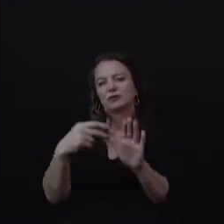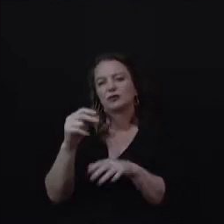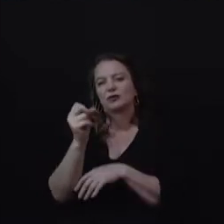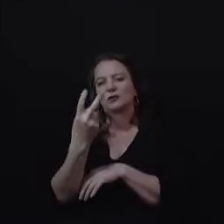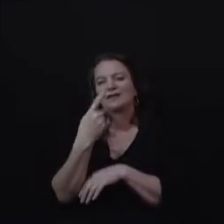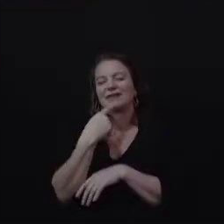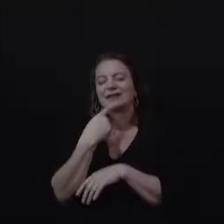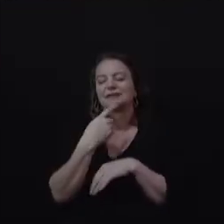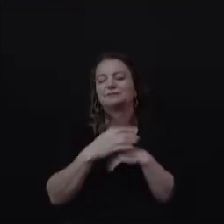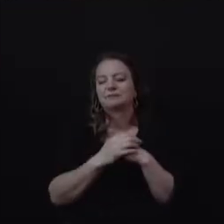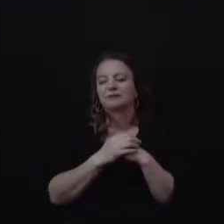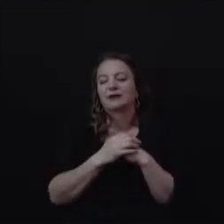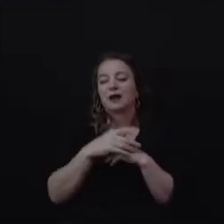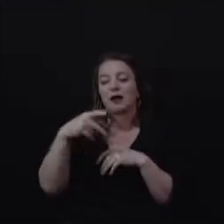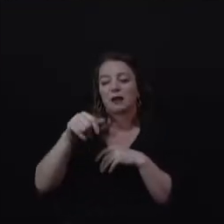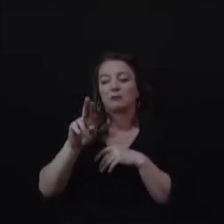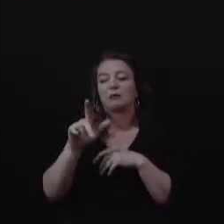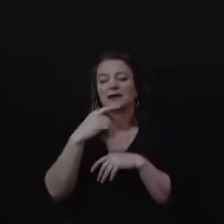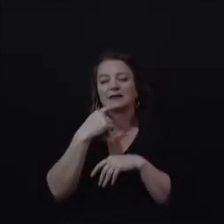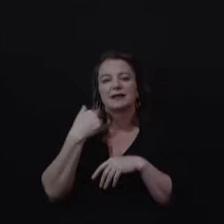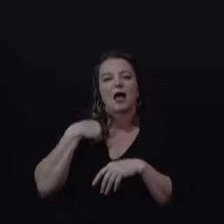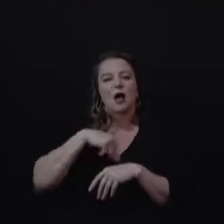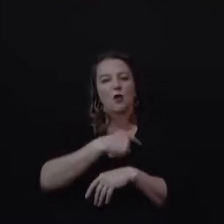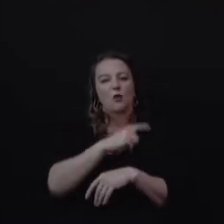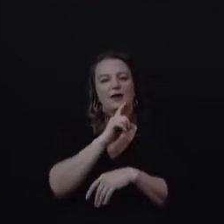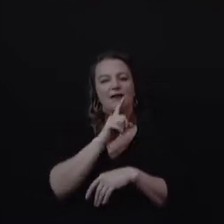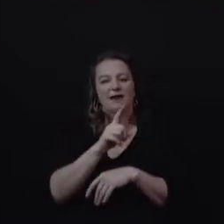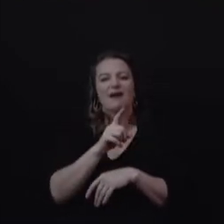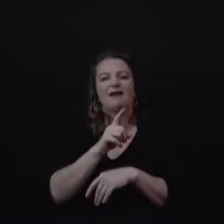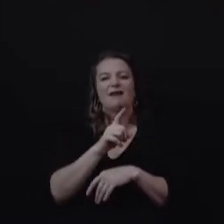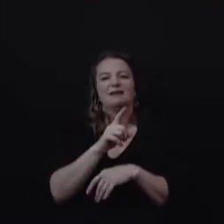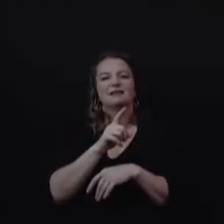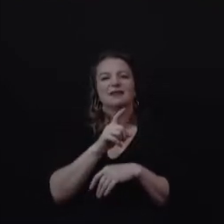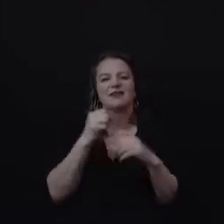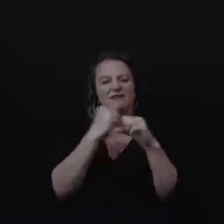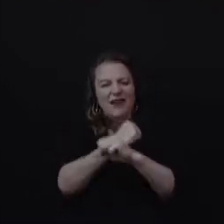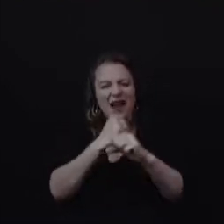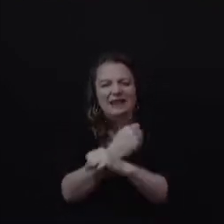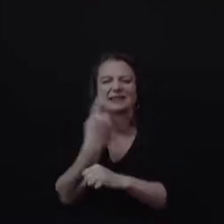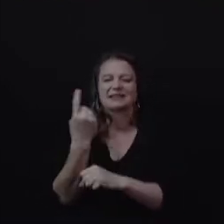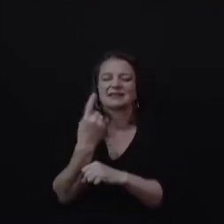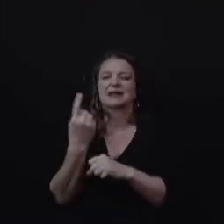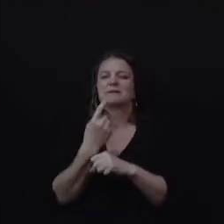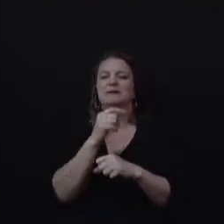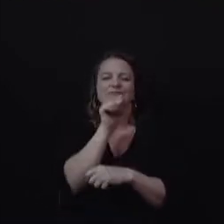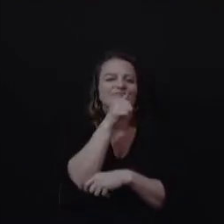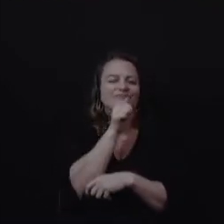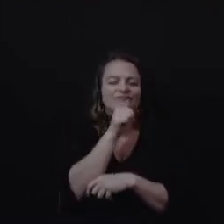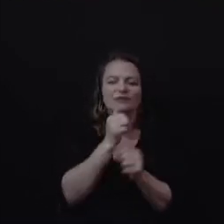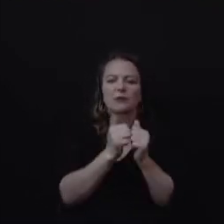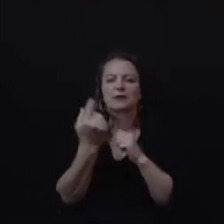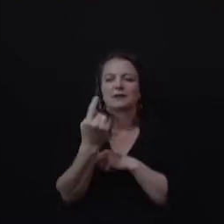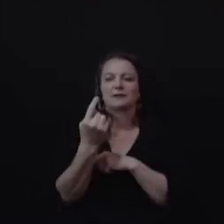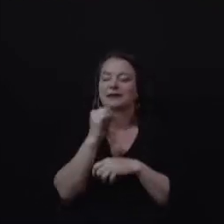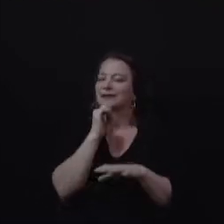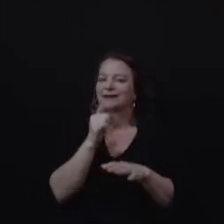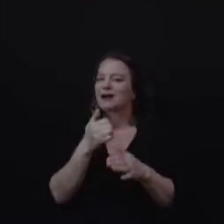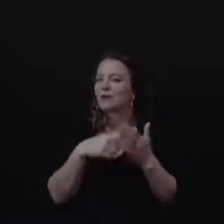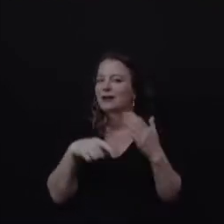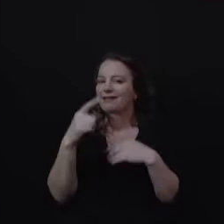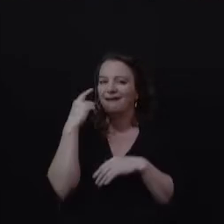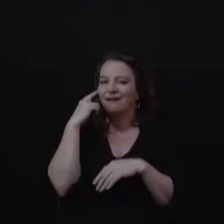Paul says that we are in a match. We are fighting something. We are wrestling with something. But it's not what you think it